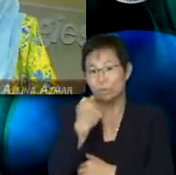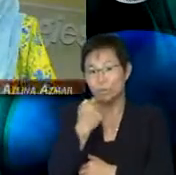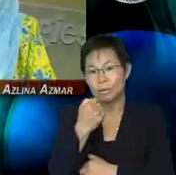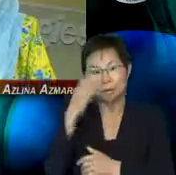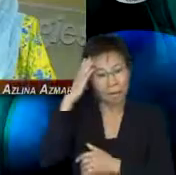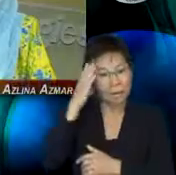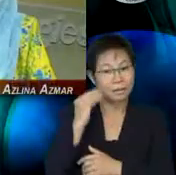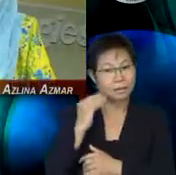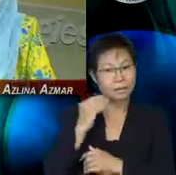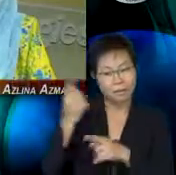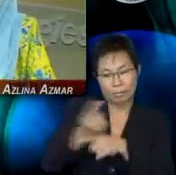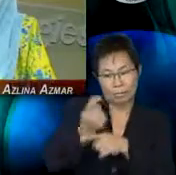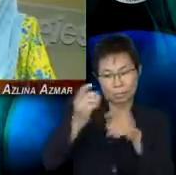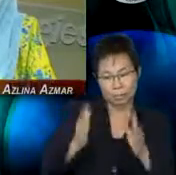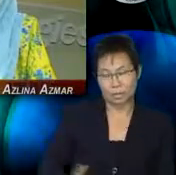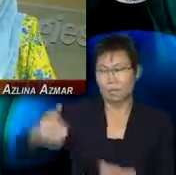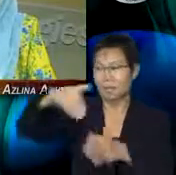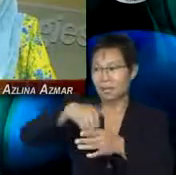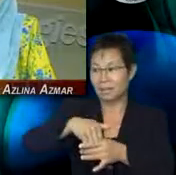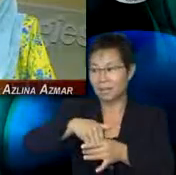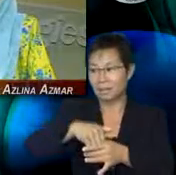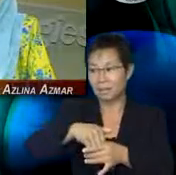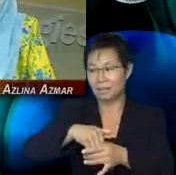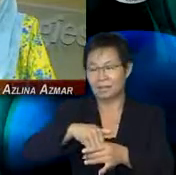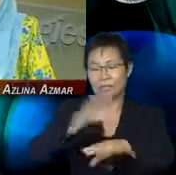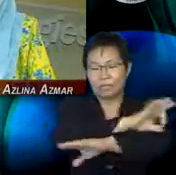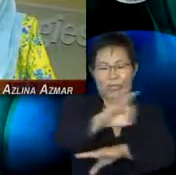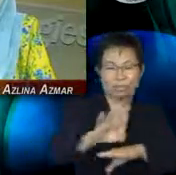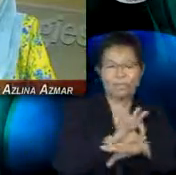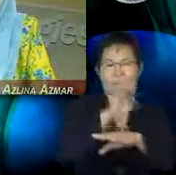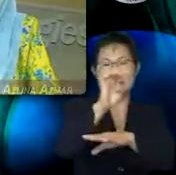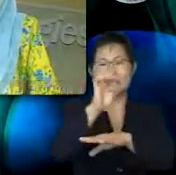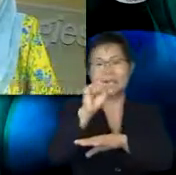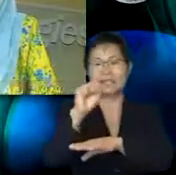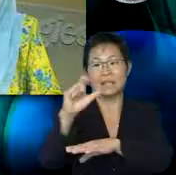an experienced practitioner in the field of ESL.